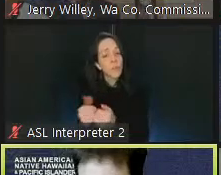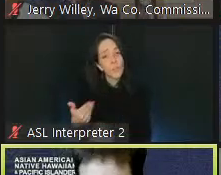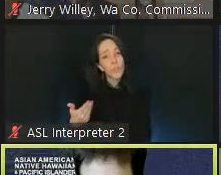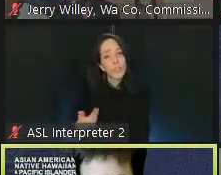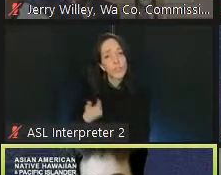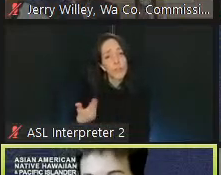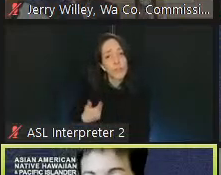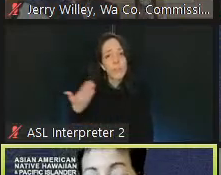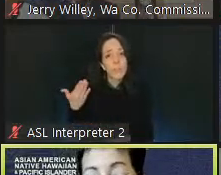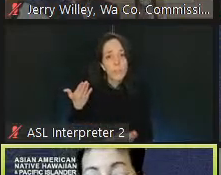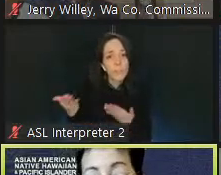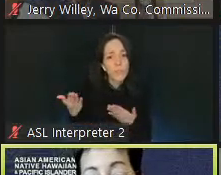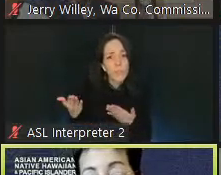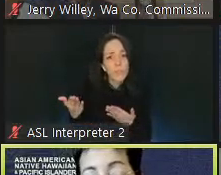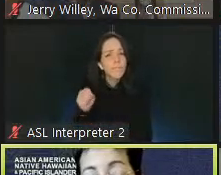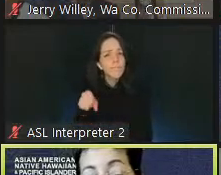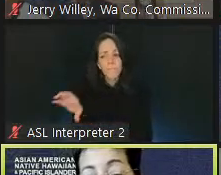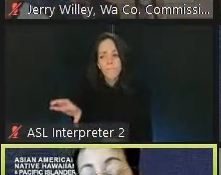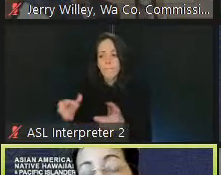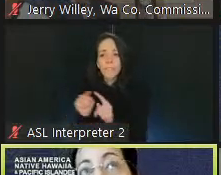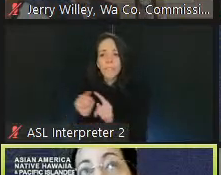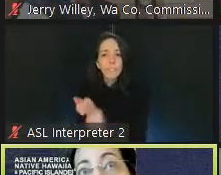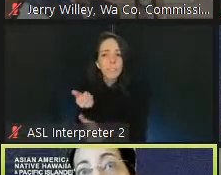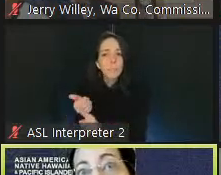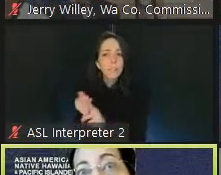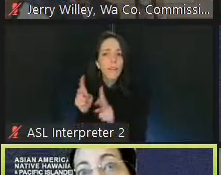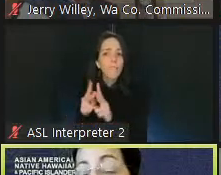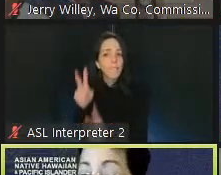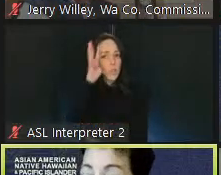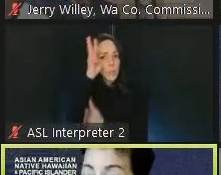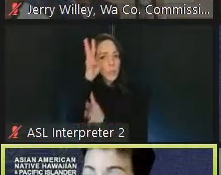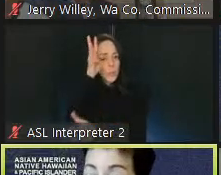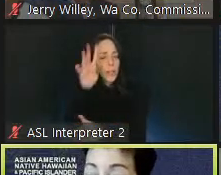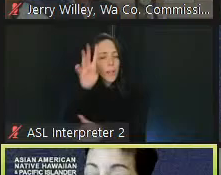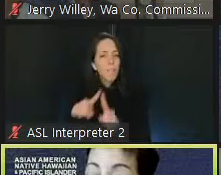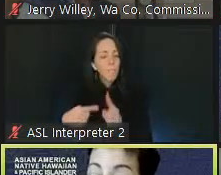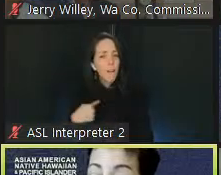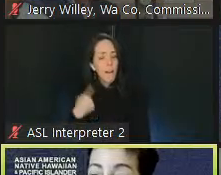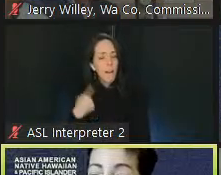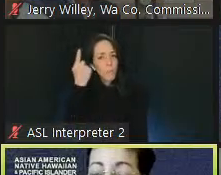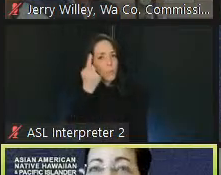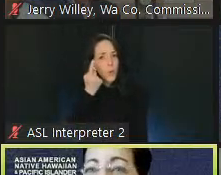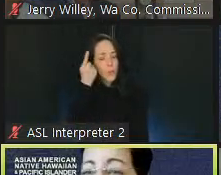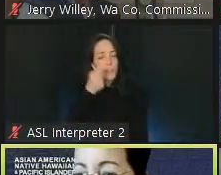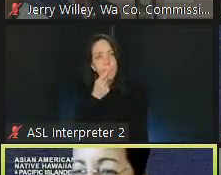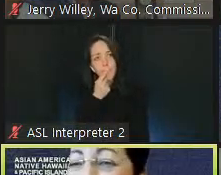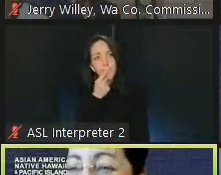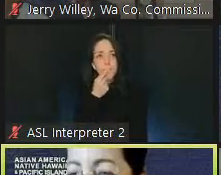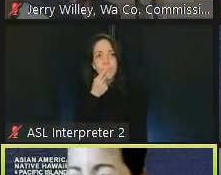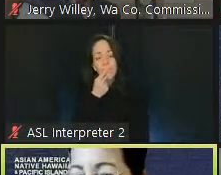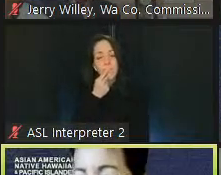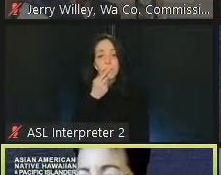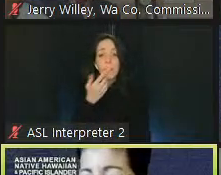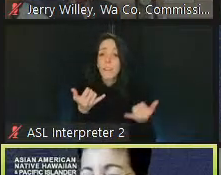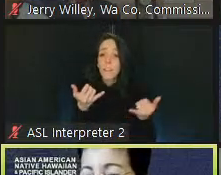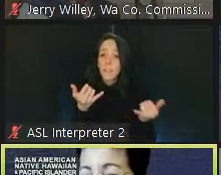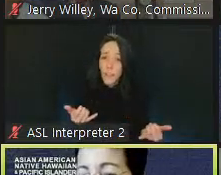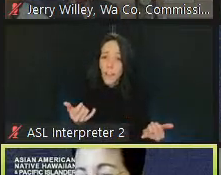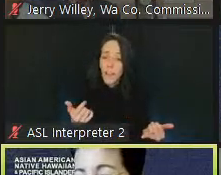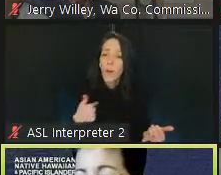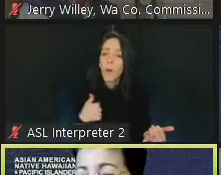team here, but I'm wondering, with now that we have at least some of